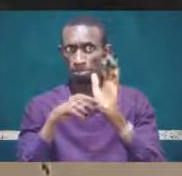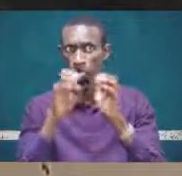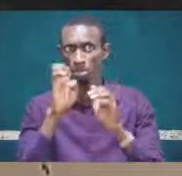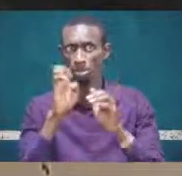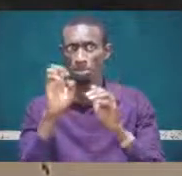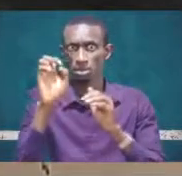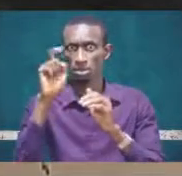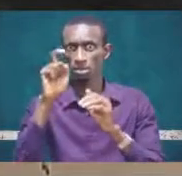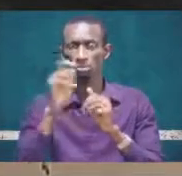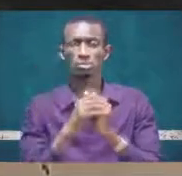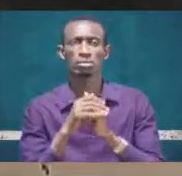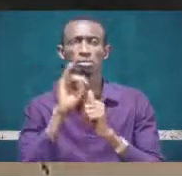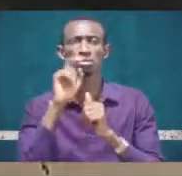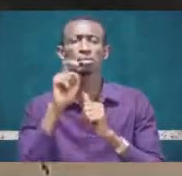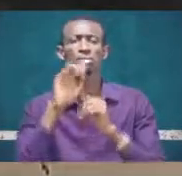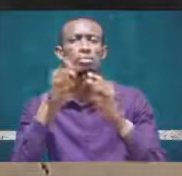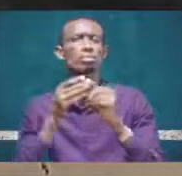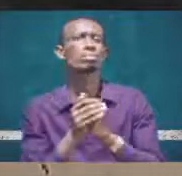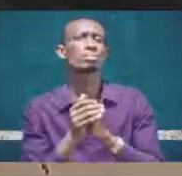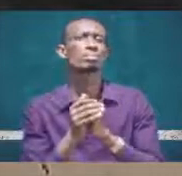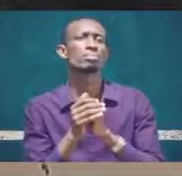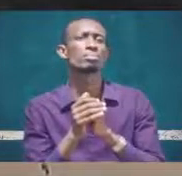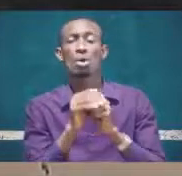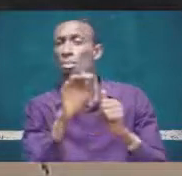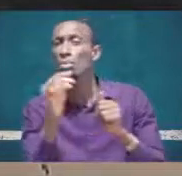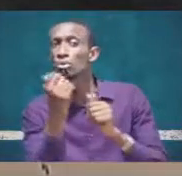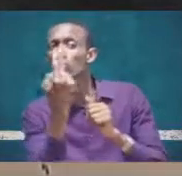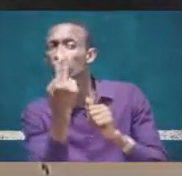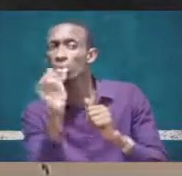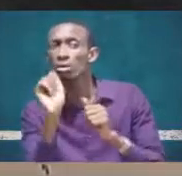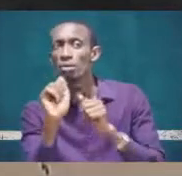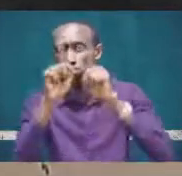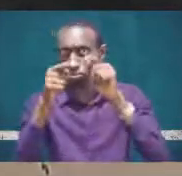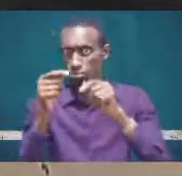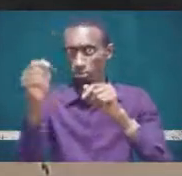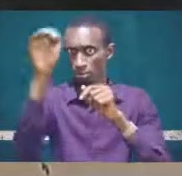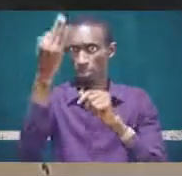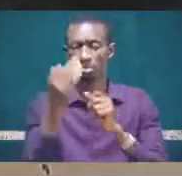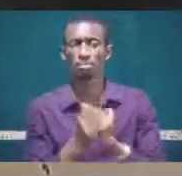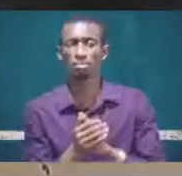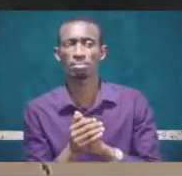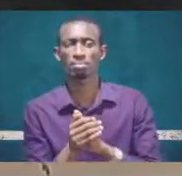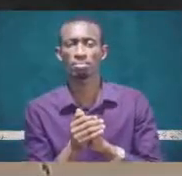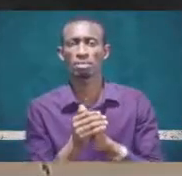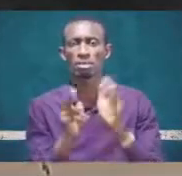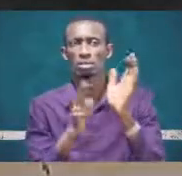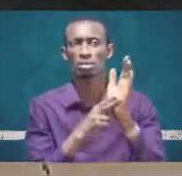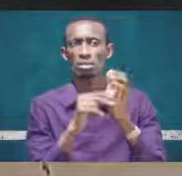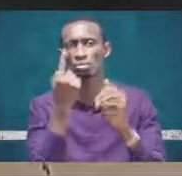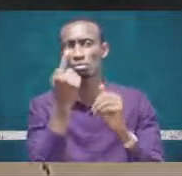2i power 3. I'll be having 1 divided by 2i power